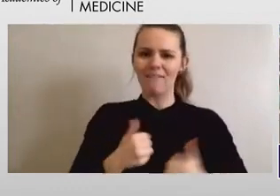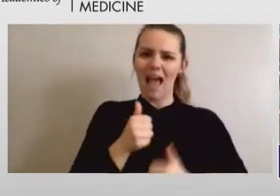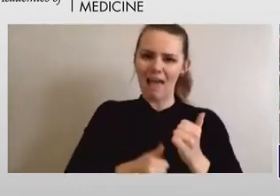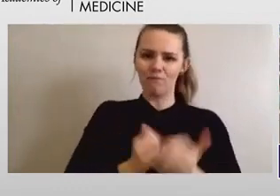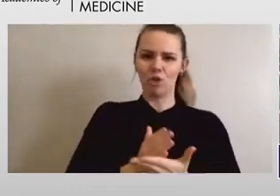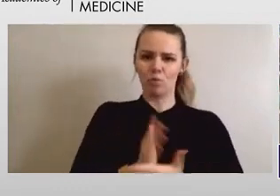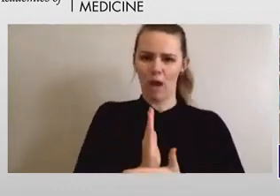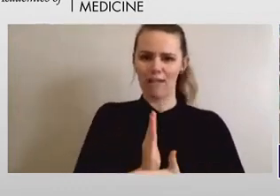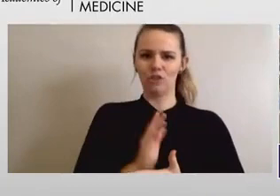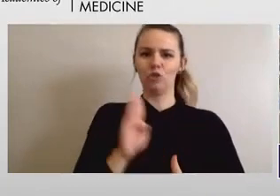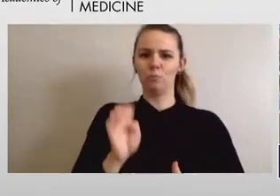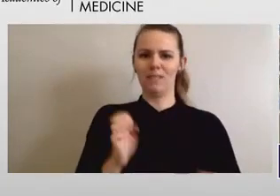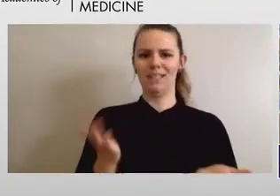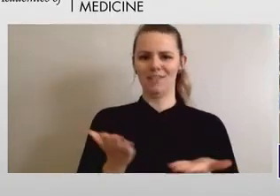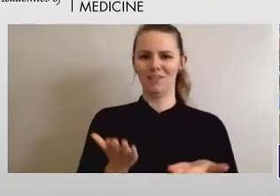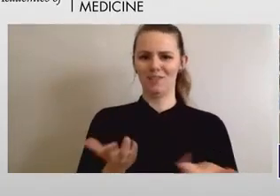do